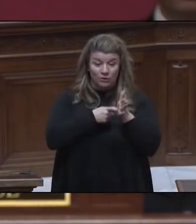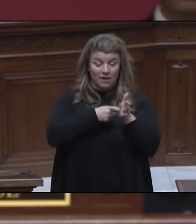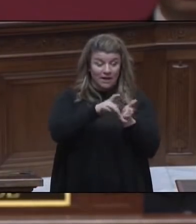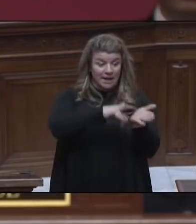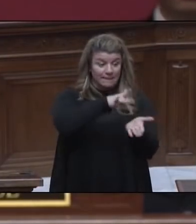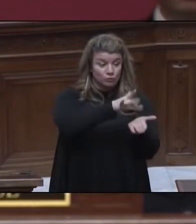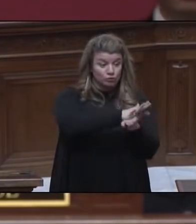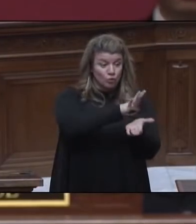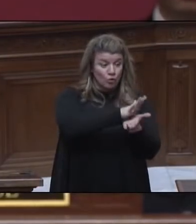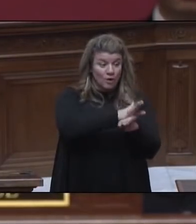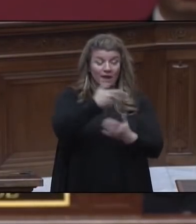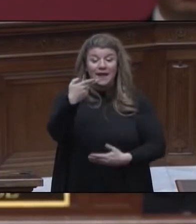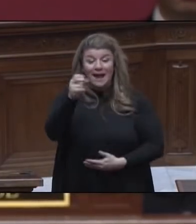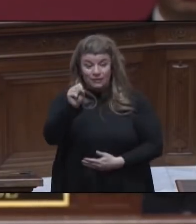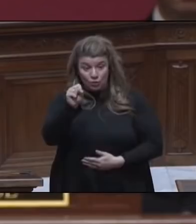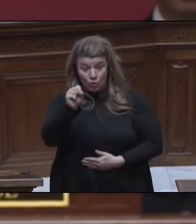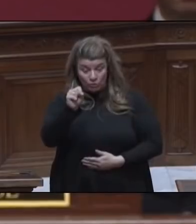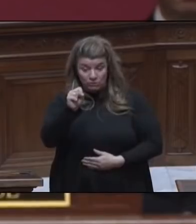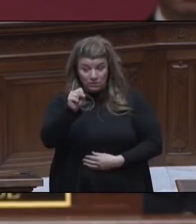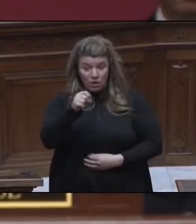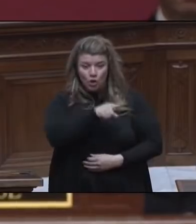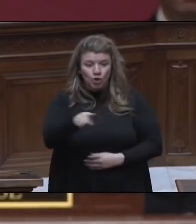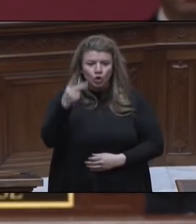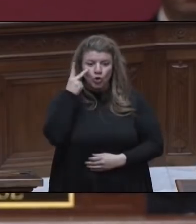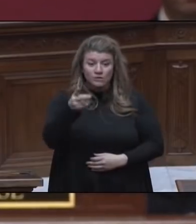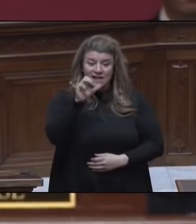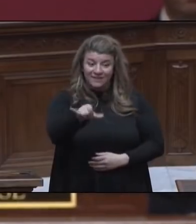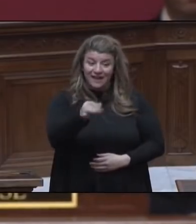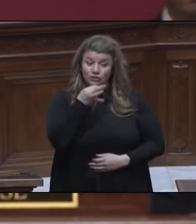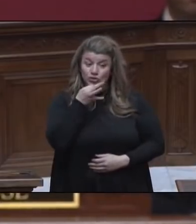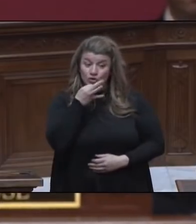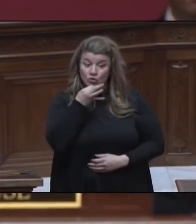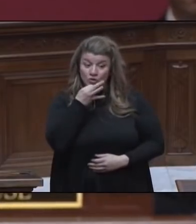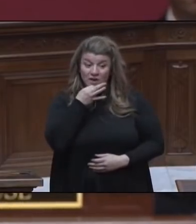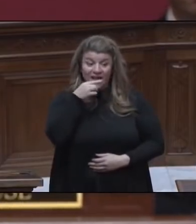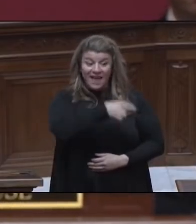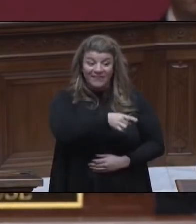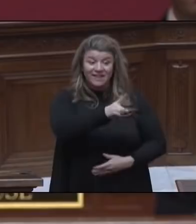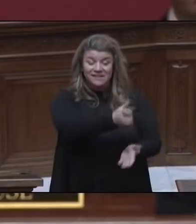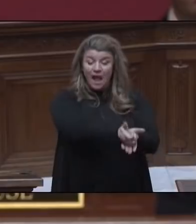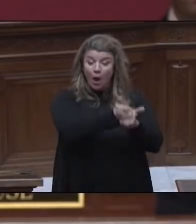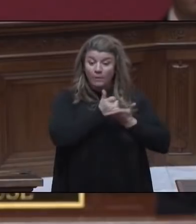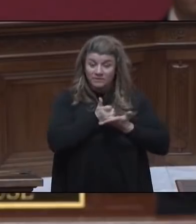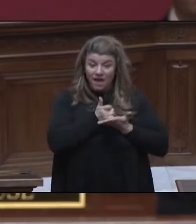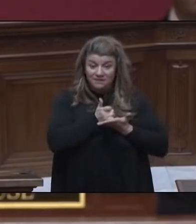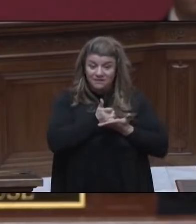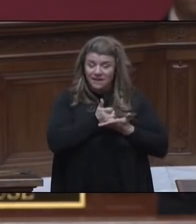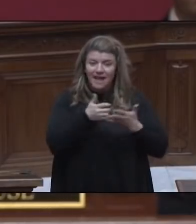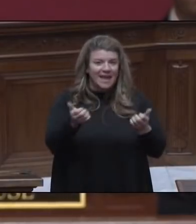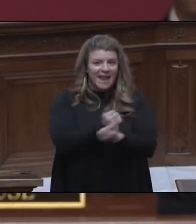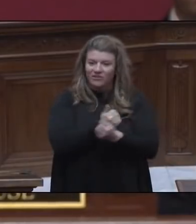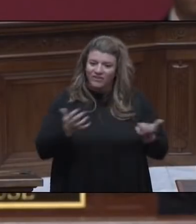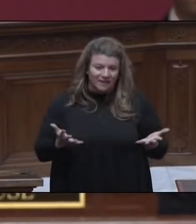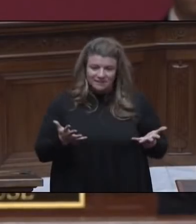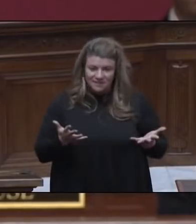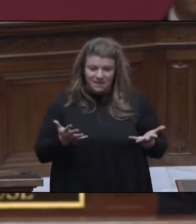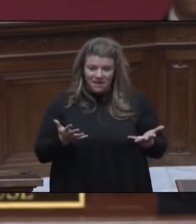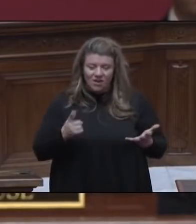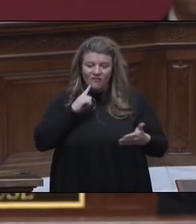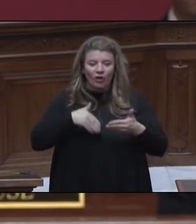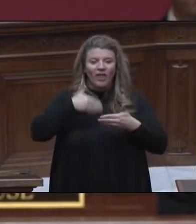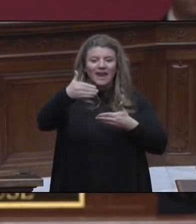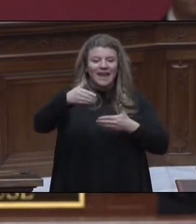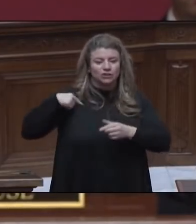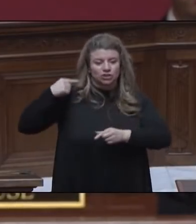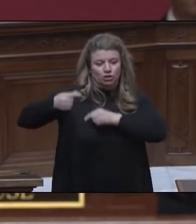and high school. All that you'll see really soon, and this just helps us in every way for the